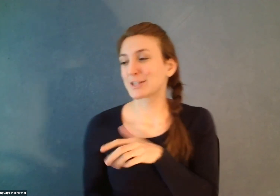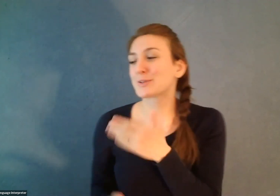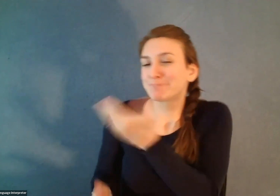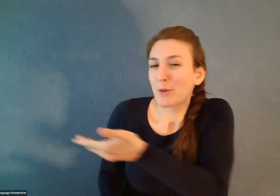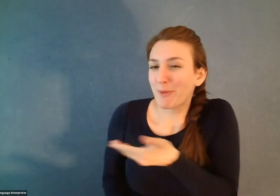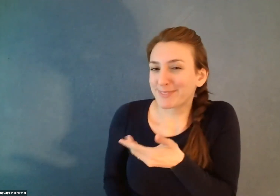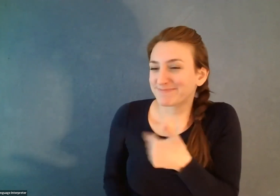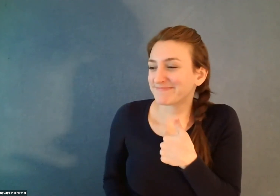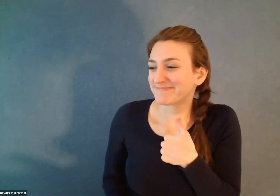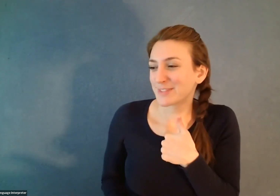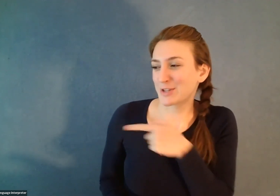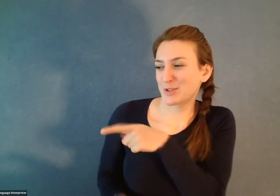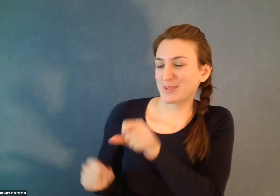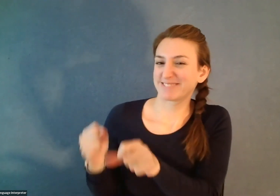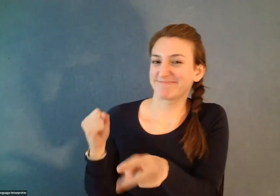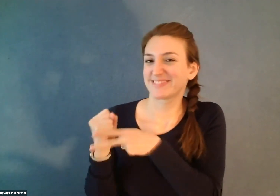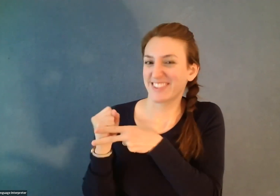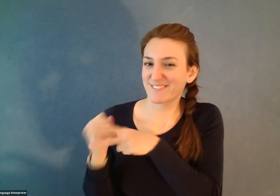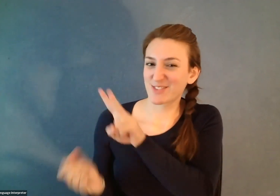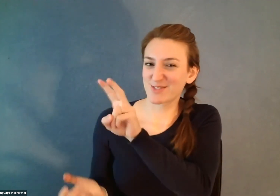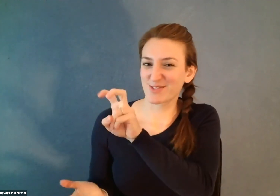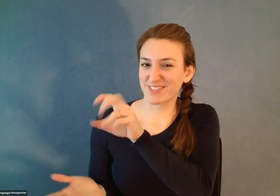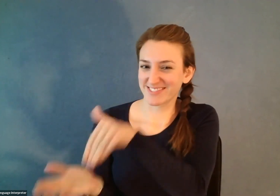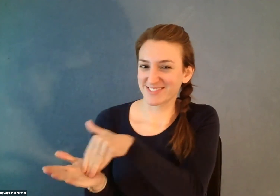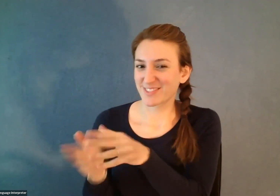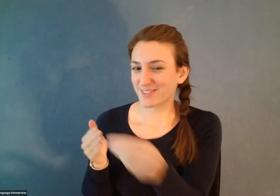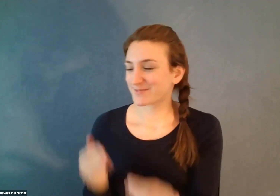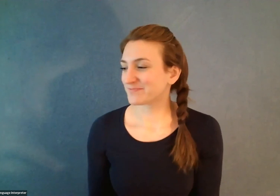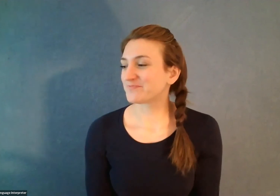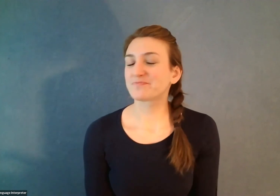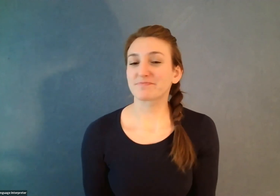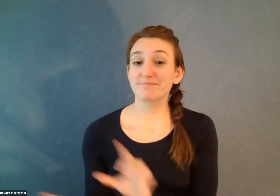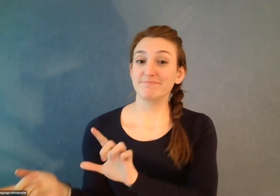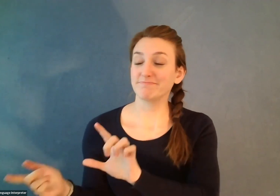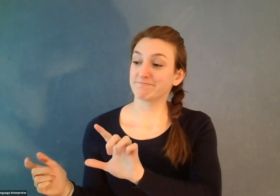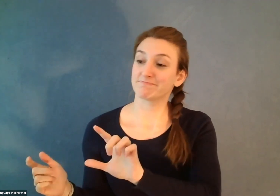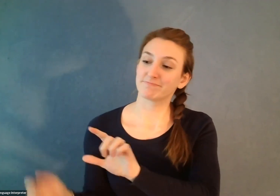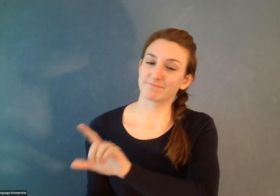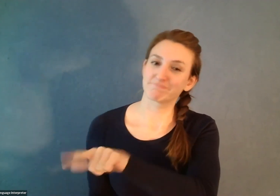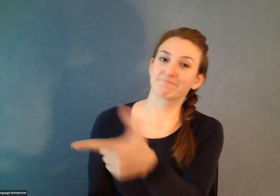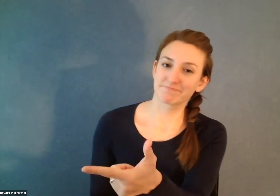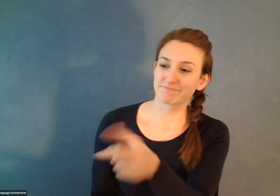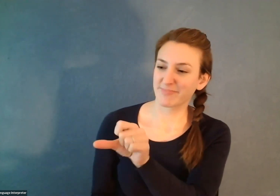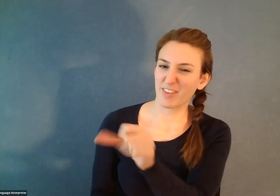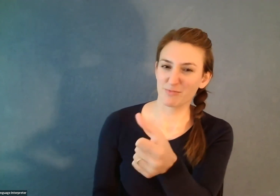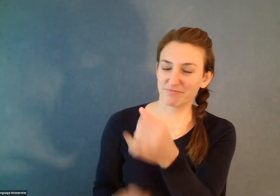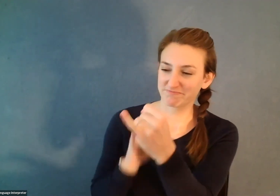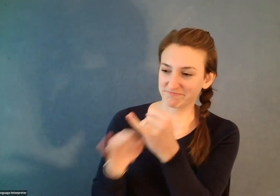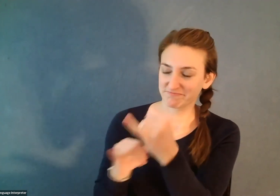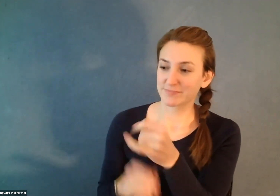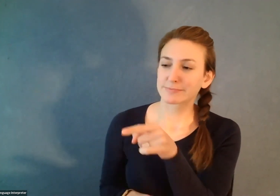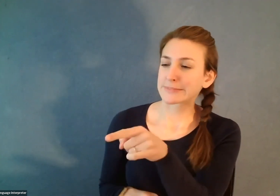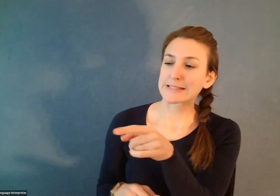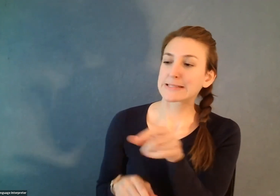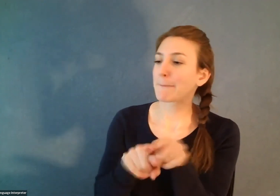non-traditional student, and why do you think it's important for representation of our community in the legal